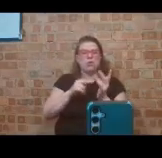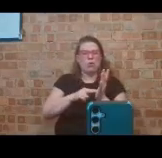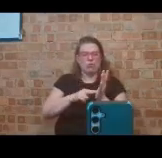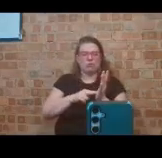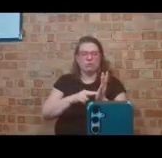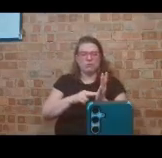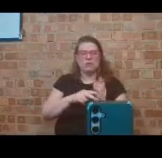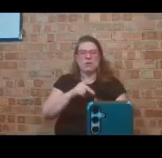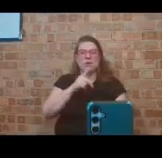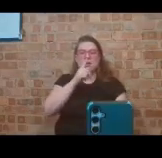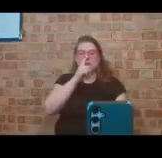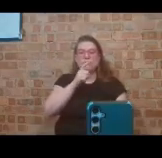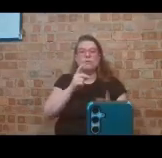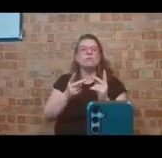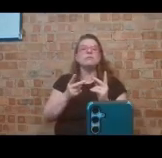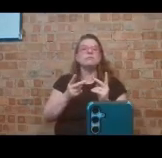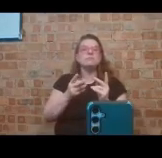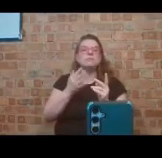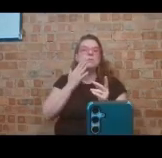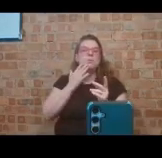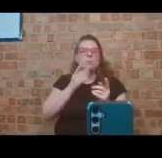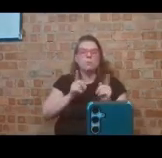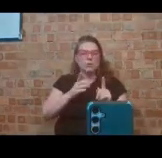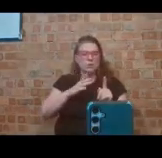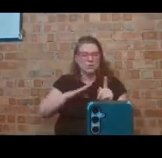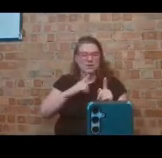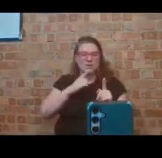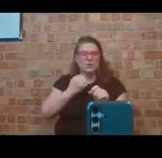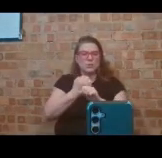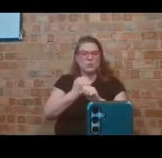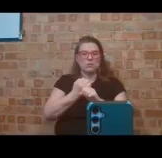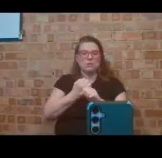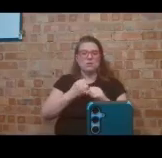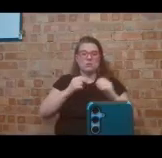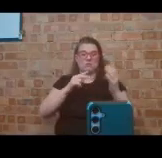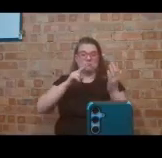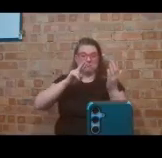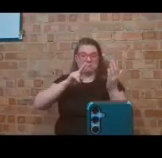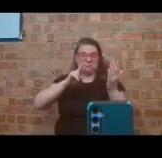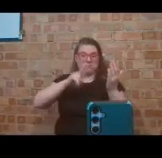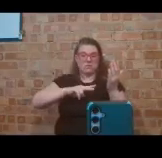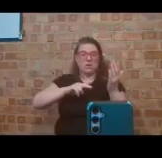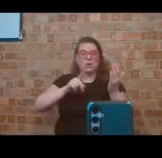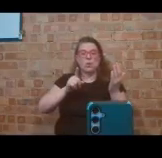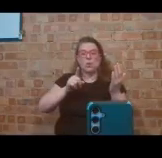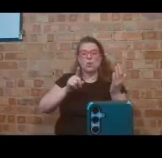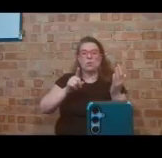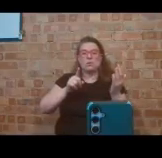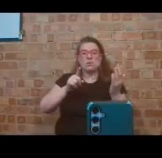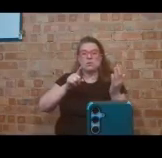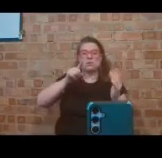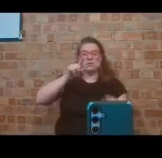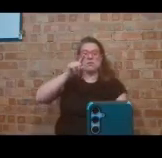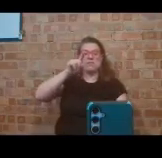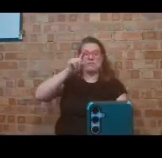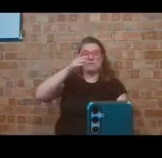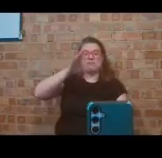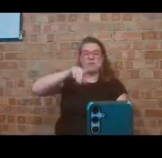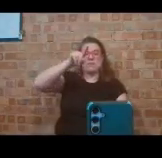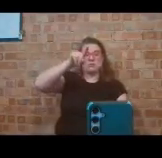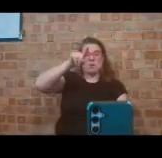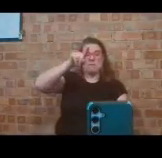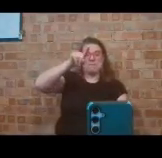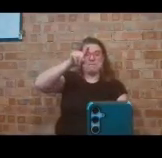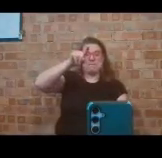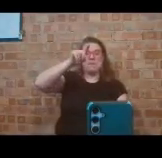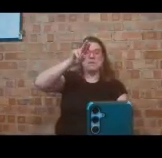you've got when that's on, all you need to do to read the full screen is draw two fingers from the top of the screen down,